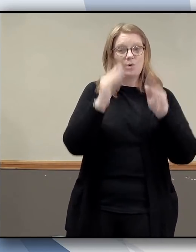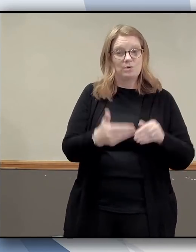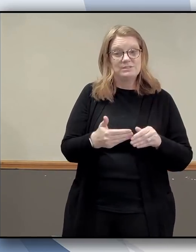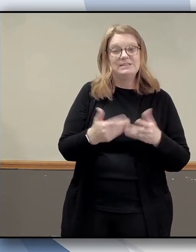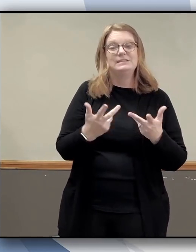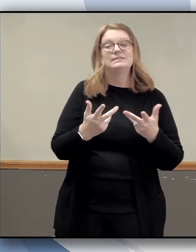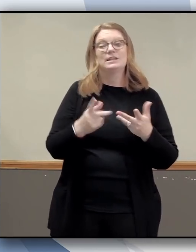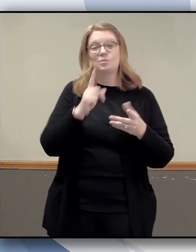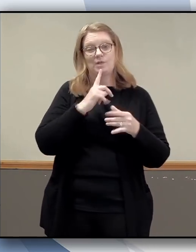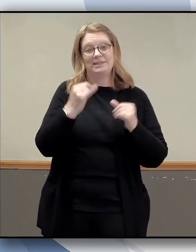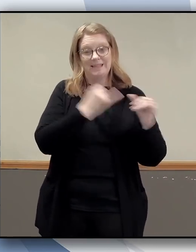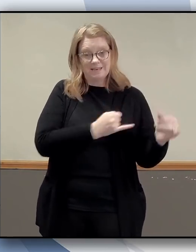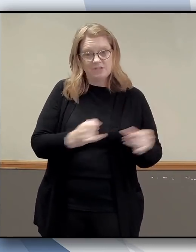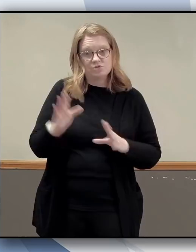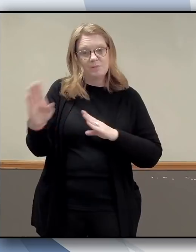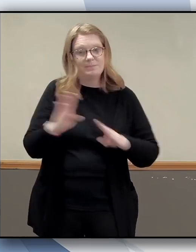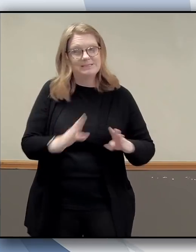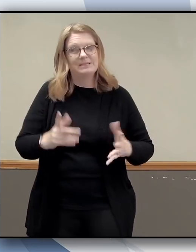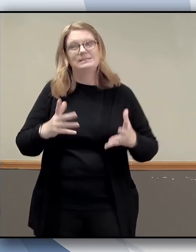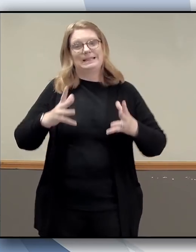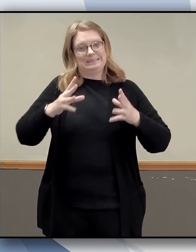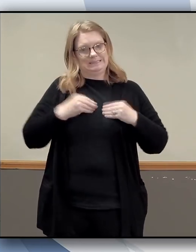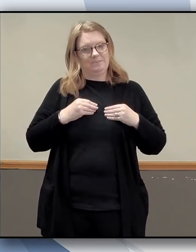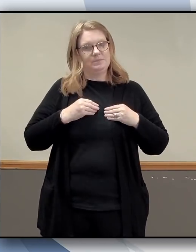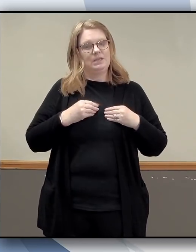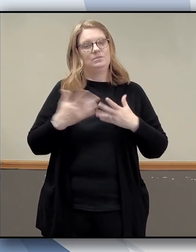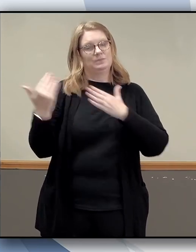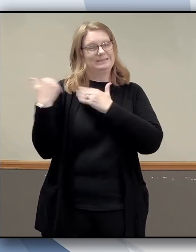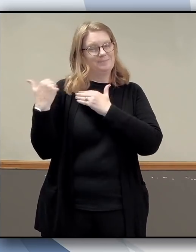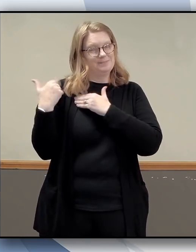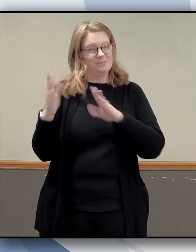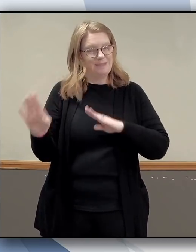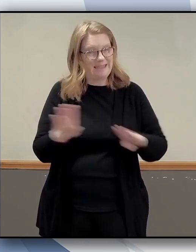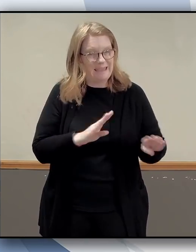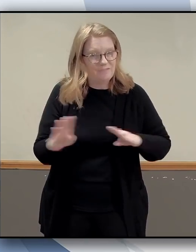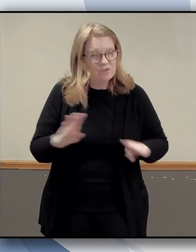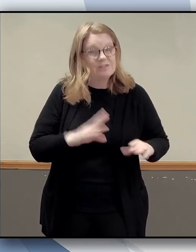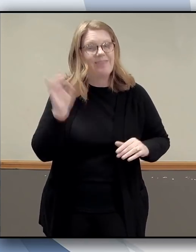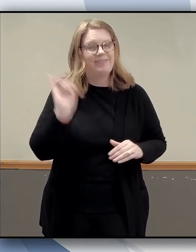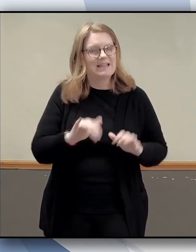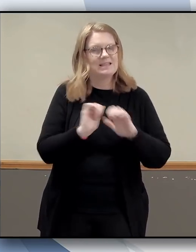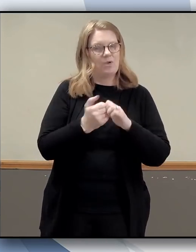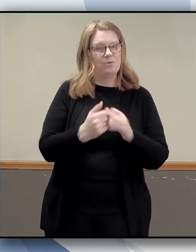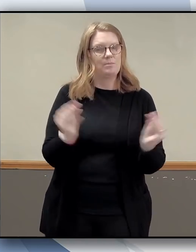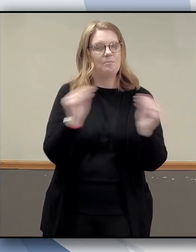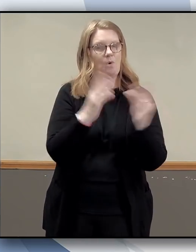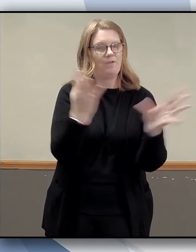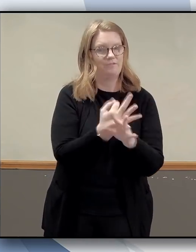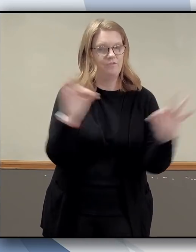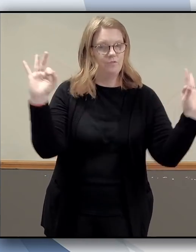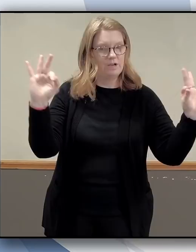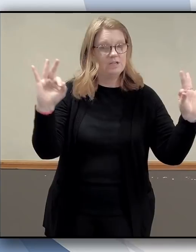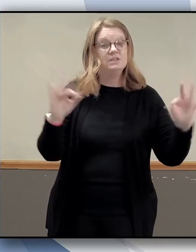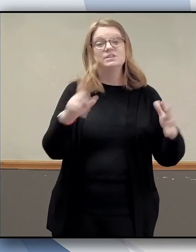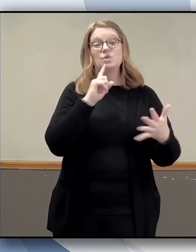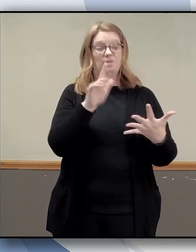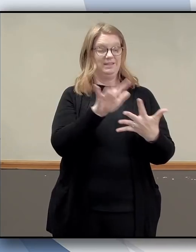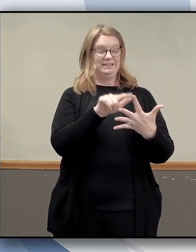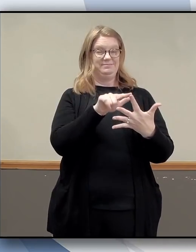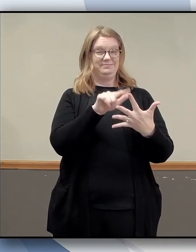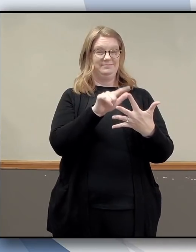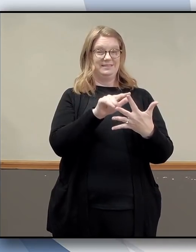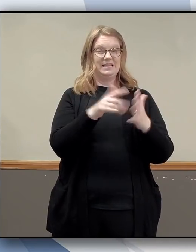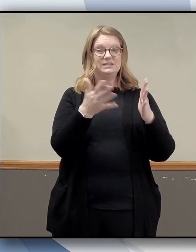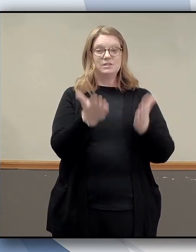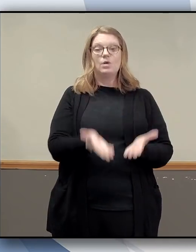of individuals and businesses. And so we're asking, it is a recommendation, but it's a ask in the